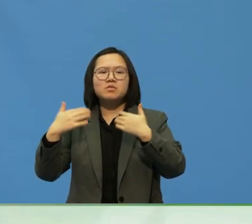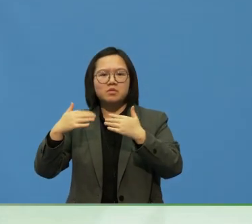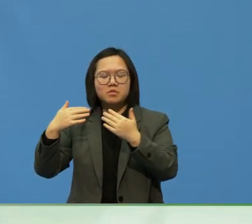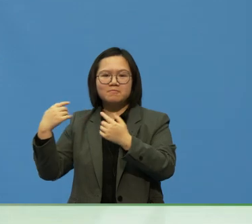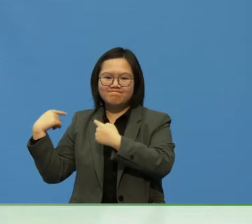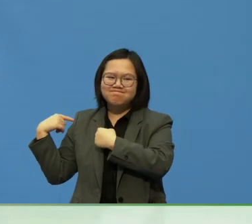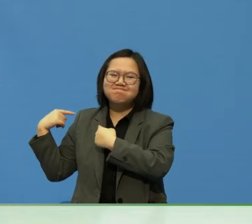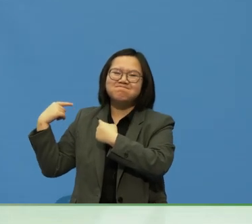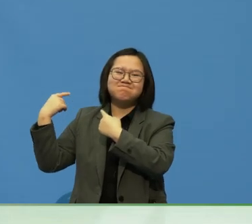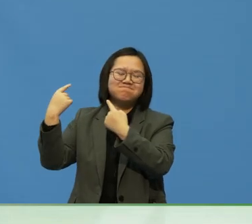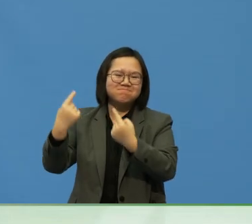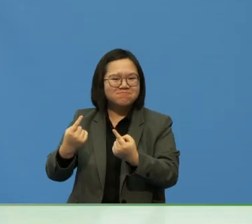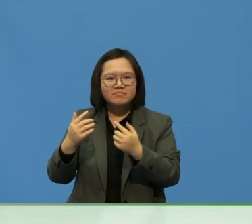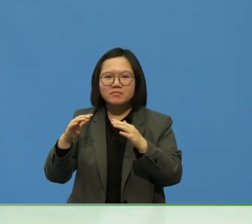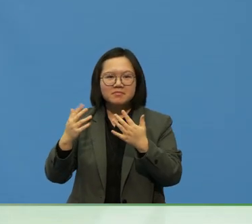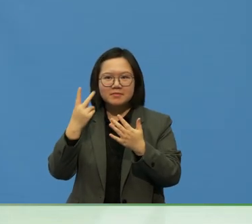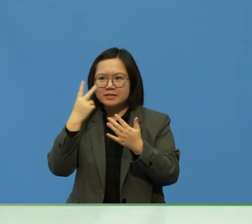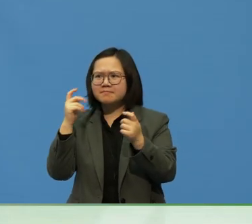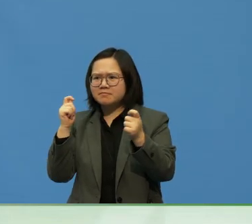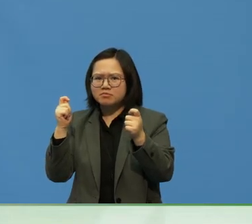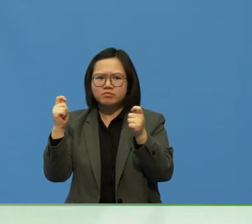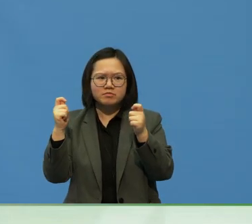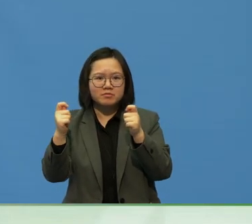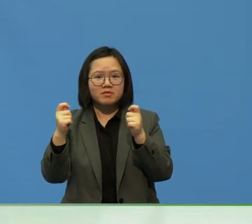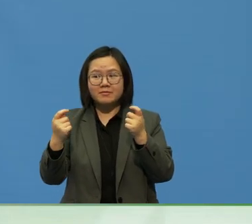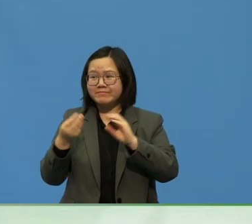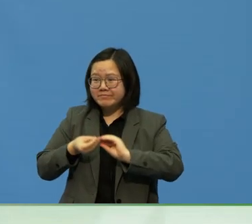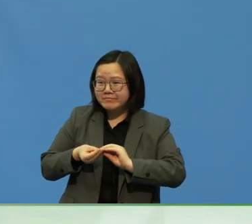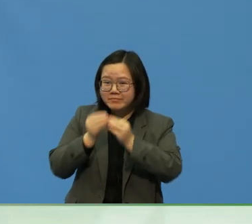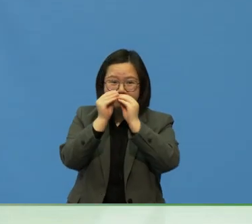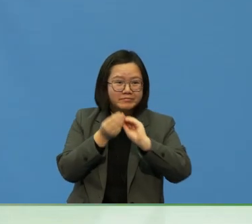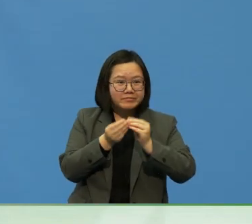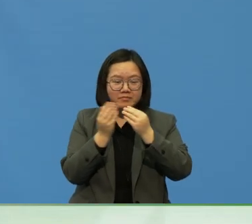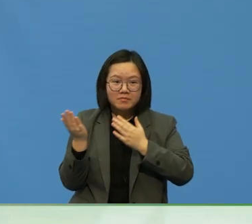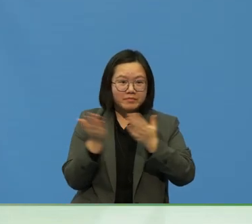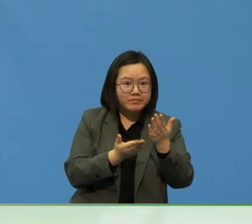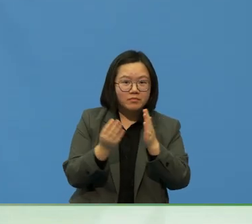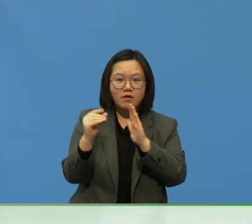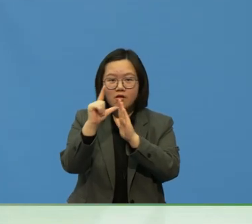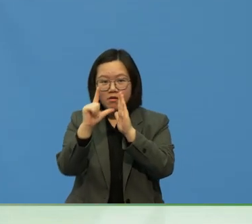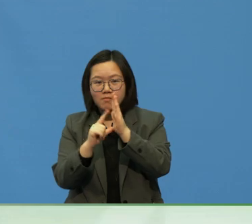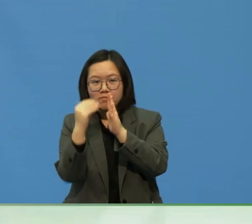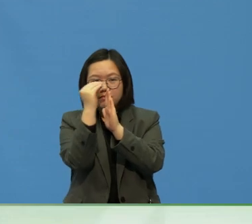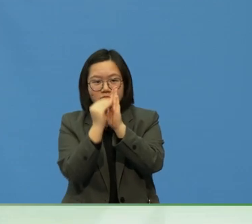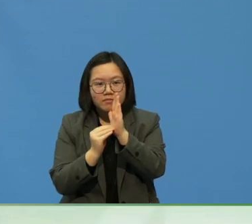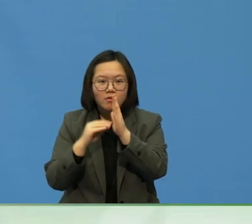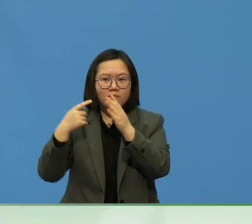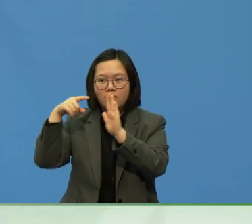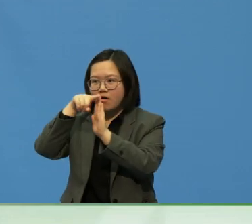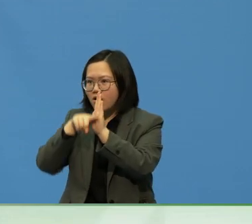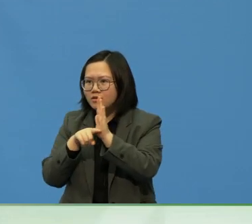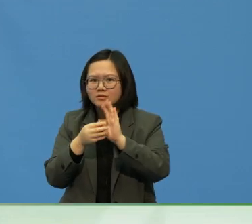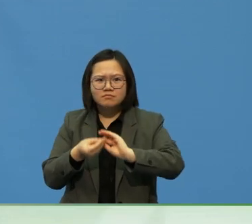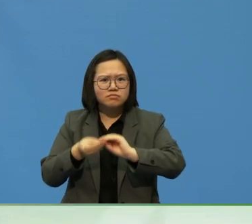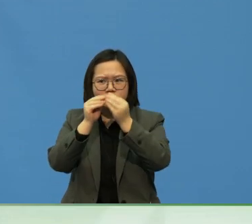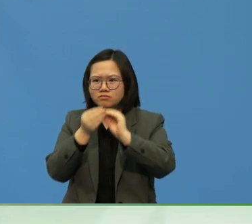to life, to the things we do, the programs we design, the services we provide, the laws we make, the policies we implement. And